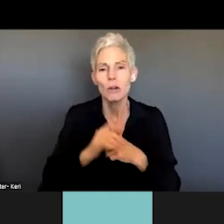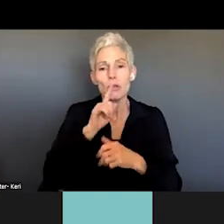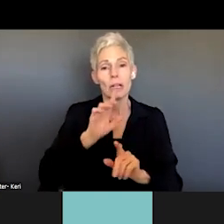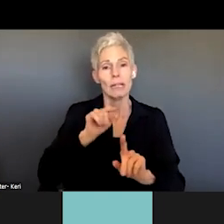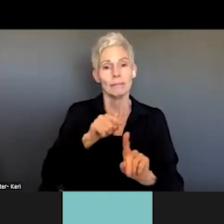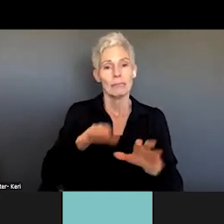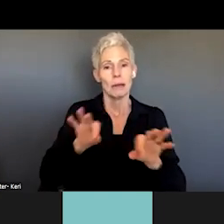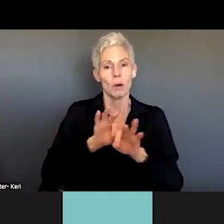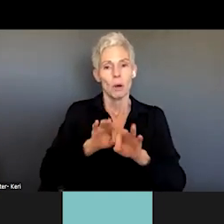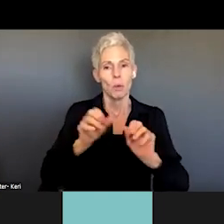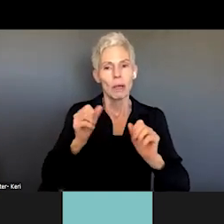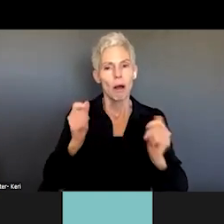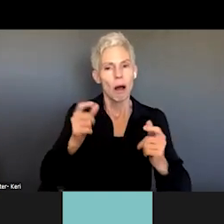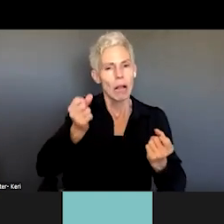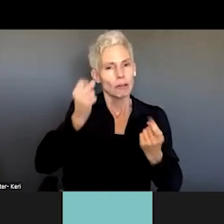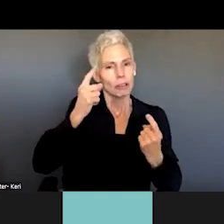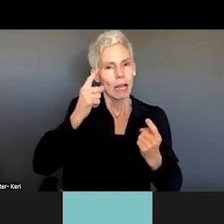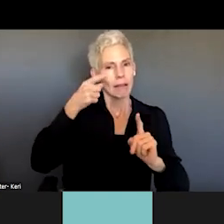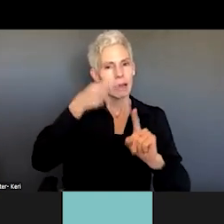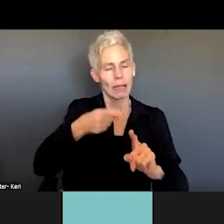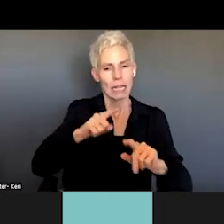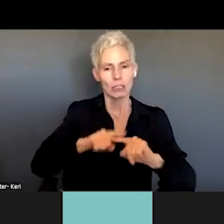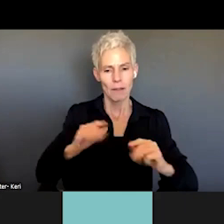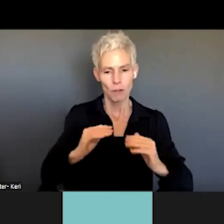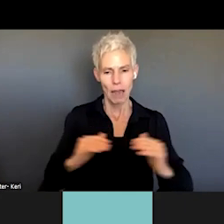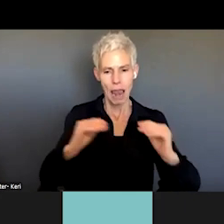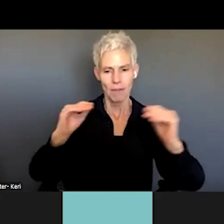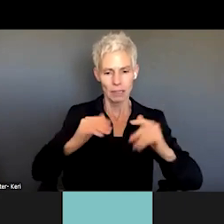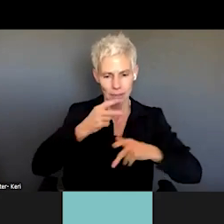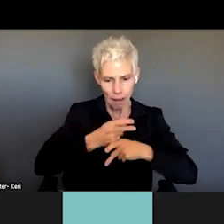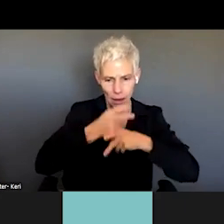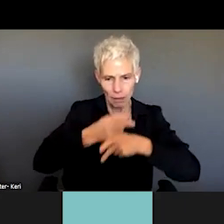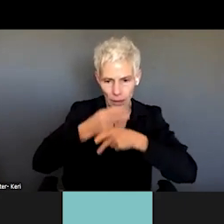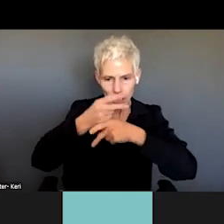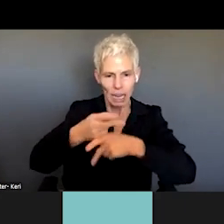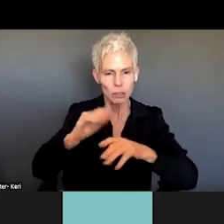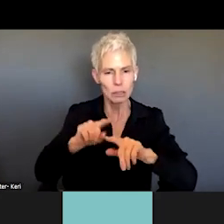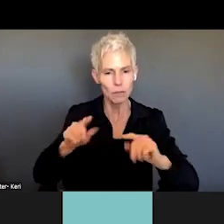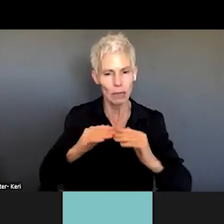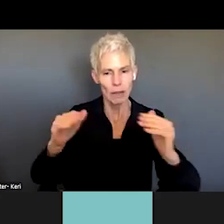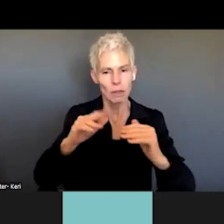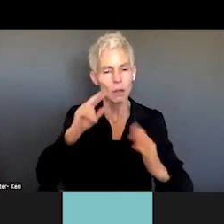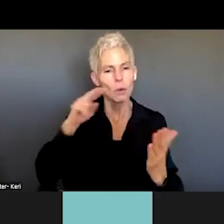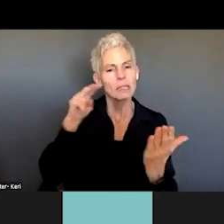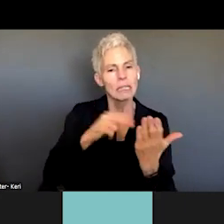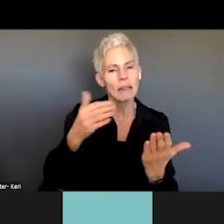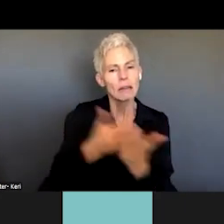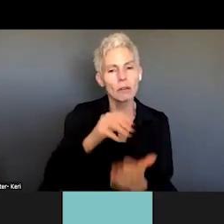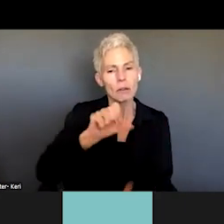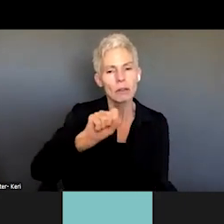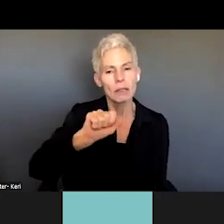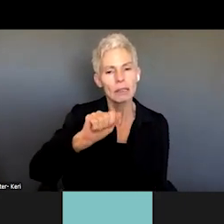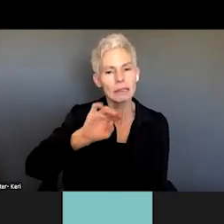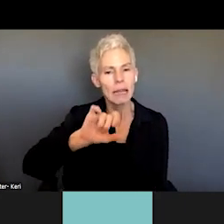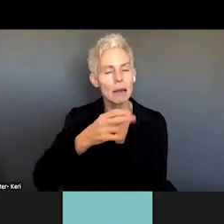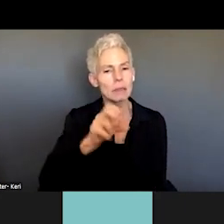everybody resonated with the idea that there's different levels of care. And we saw that with the new SAMHSA guidelines that we do need, places for